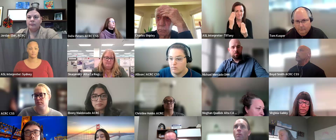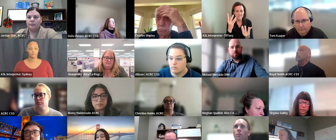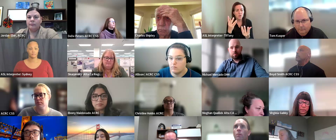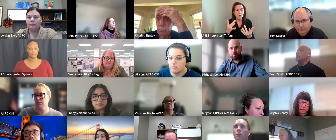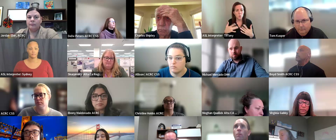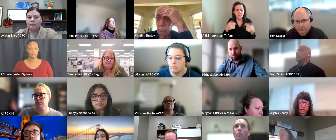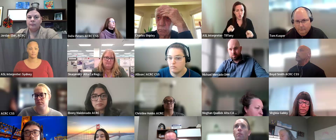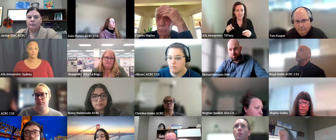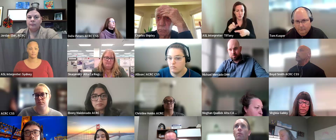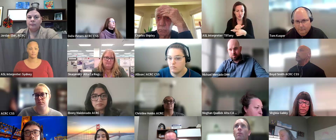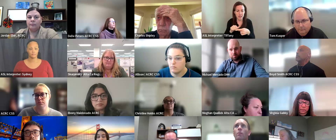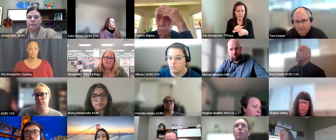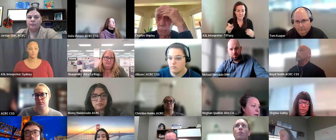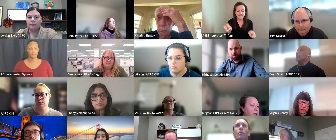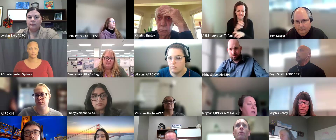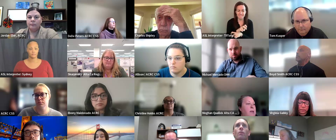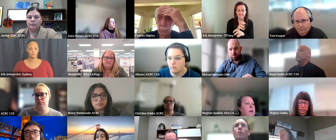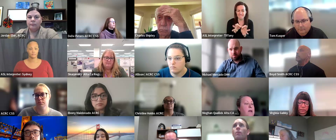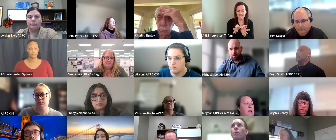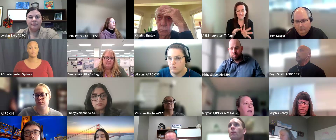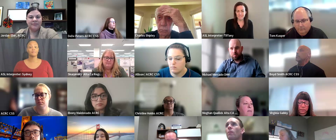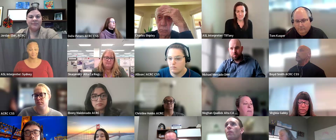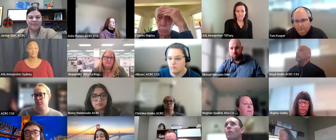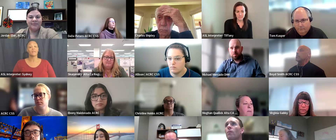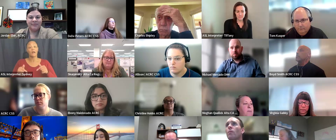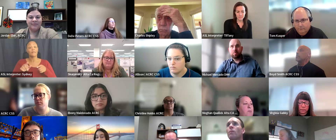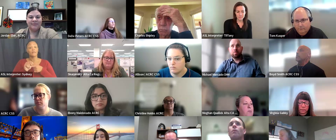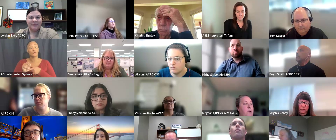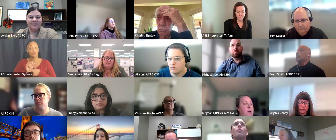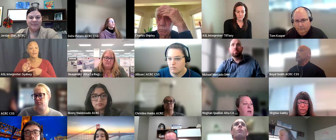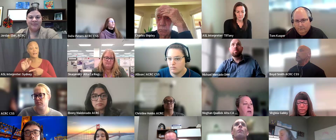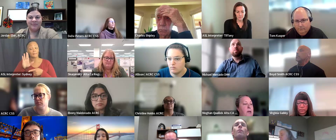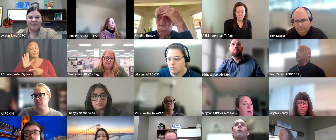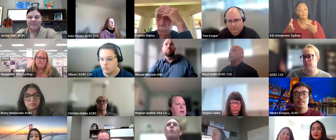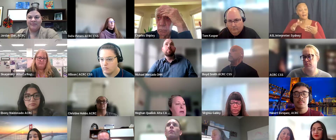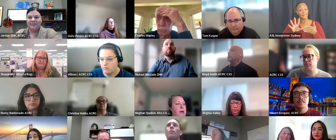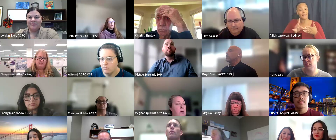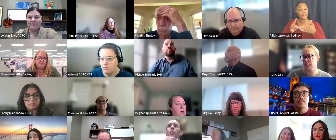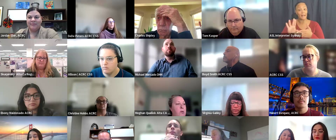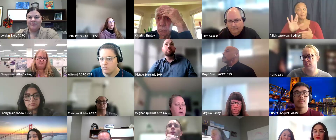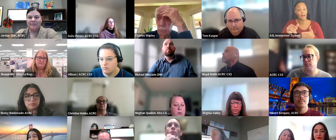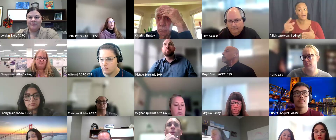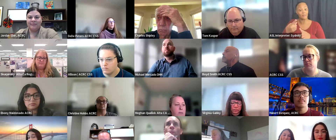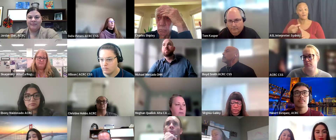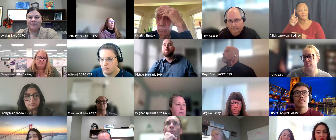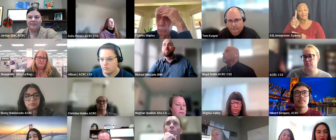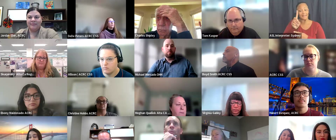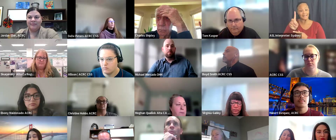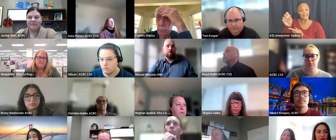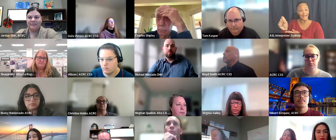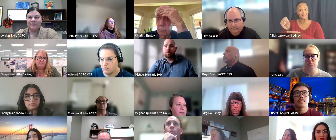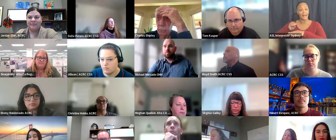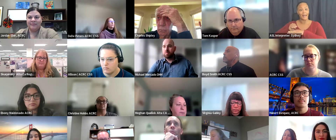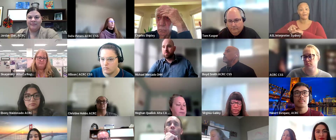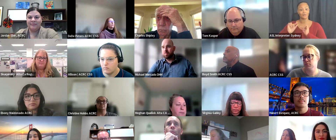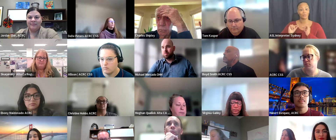training might be co-led by a member of DDS from the Lived Experience Advisory Group. So Allo Consultations here with us to share